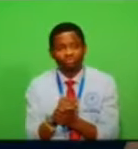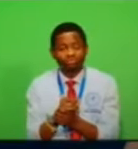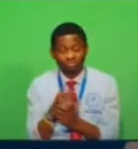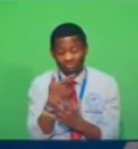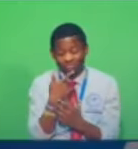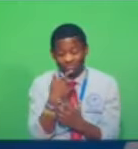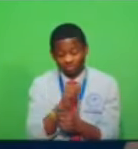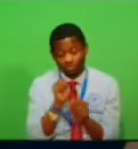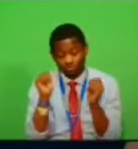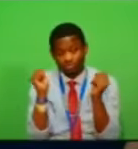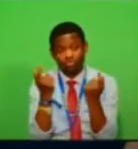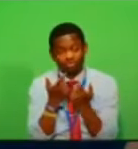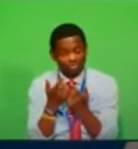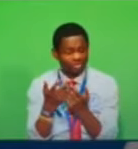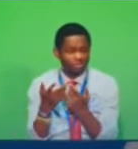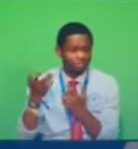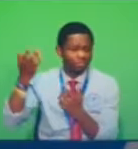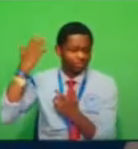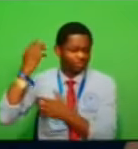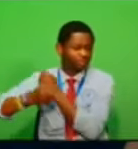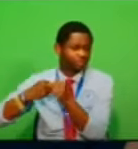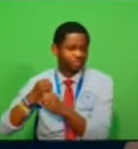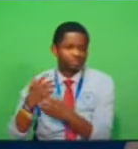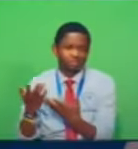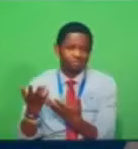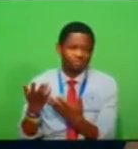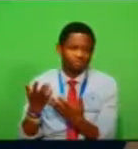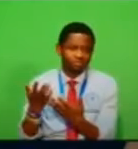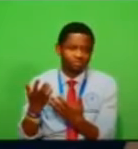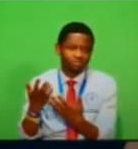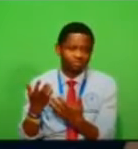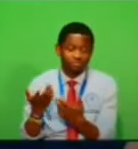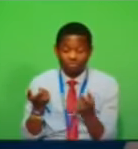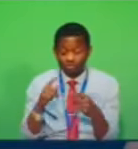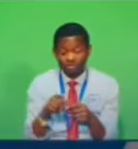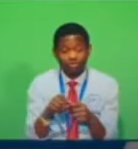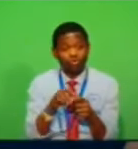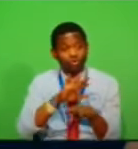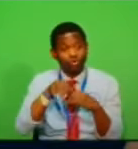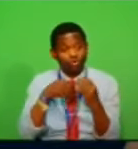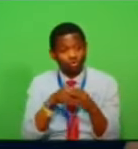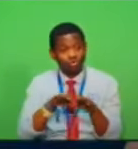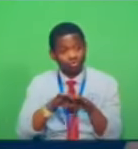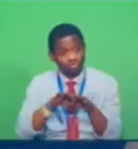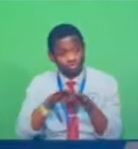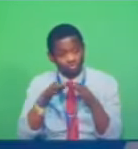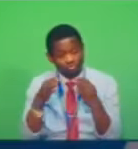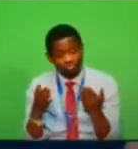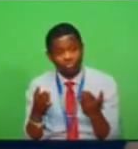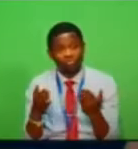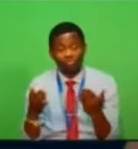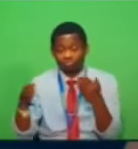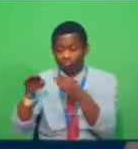this, that over the years, when every door would close, because I was invested enough,